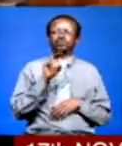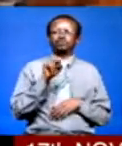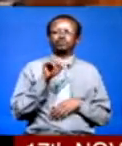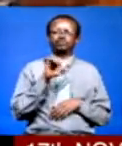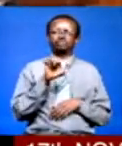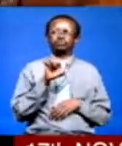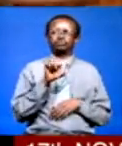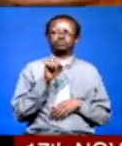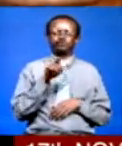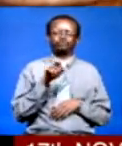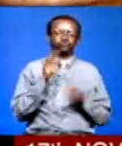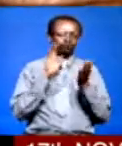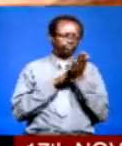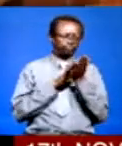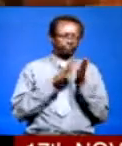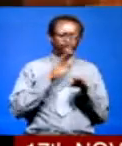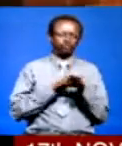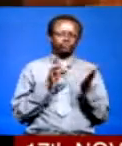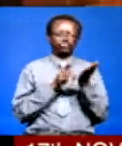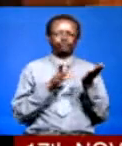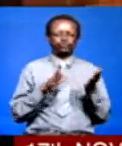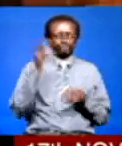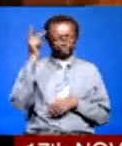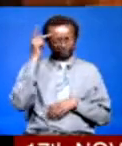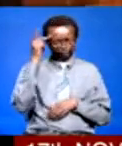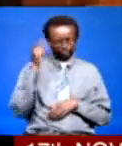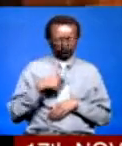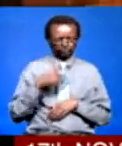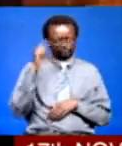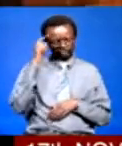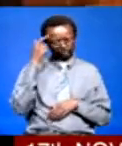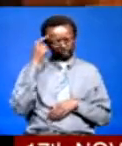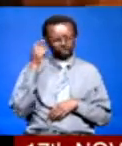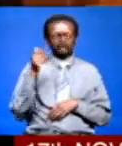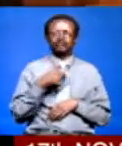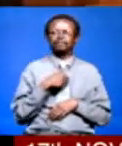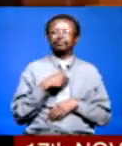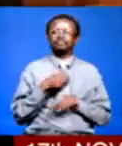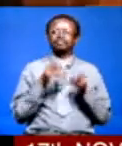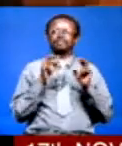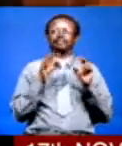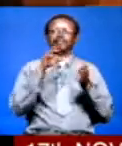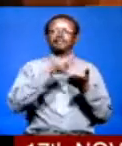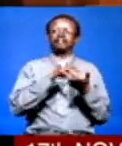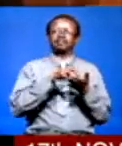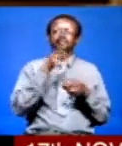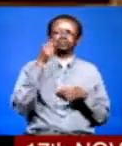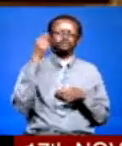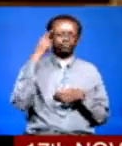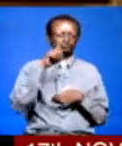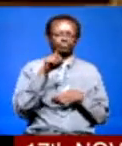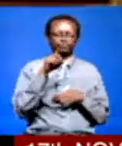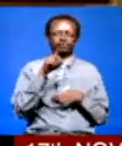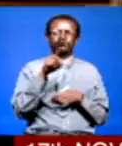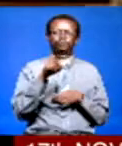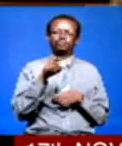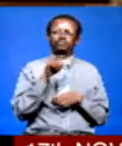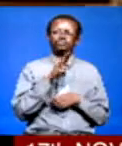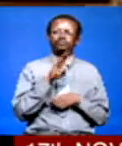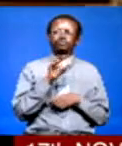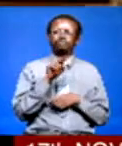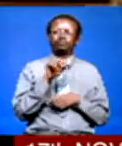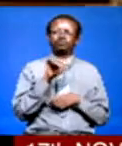you've commented on Dr. Kidero and the suit. I think that there was a defamation suit between Senator Professor and Dr. Kidero.